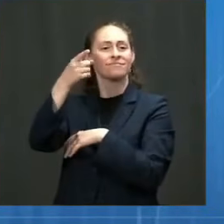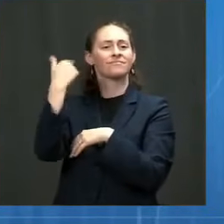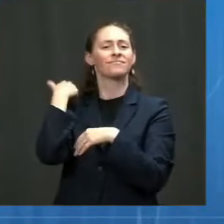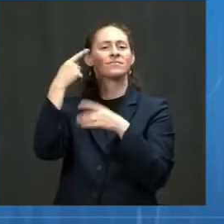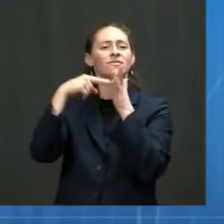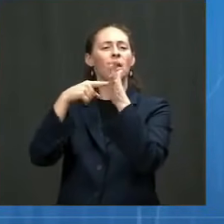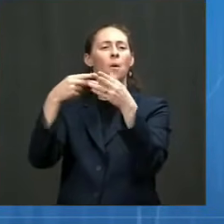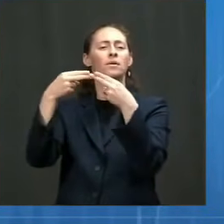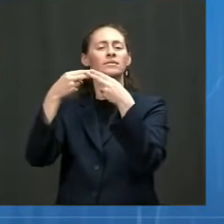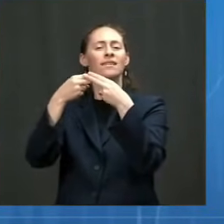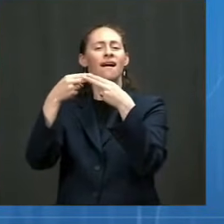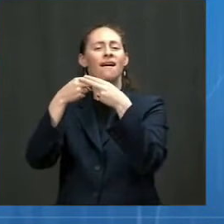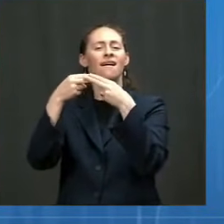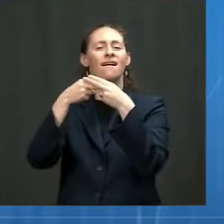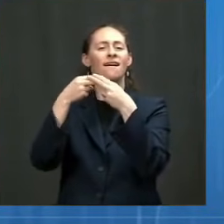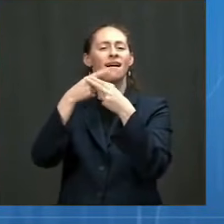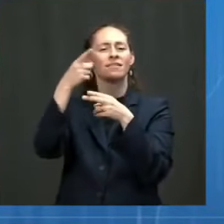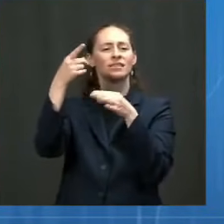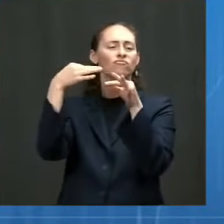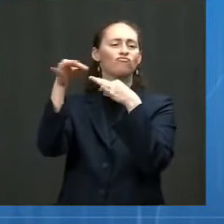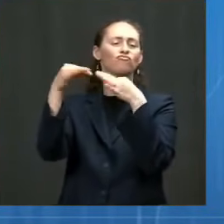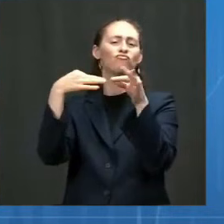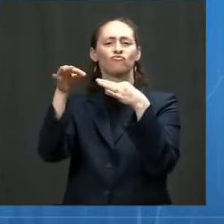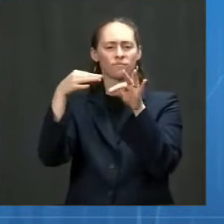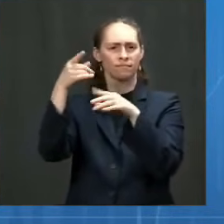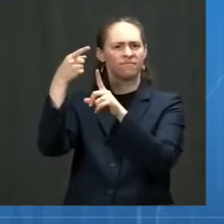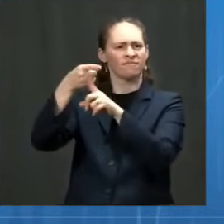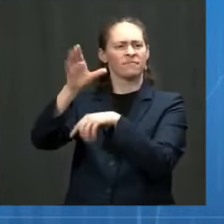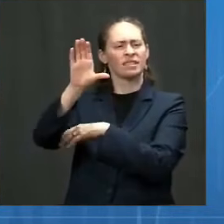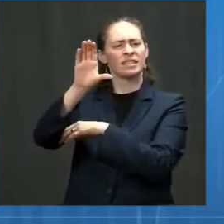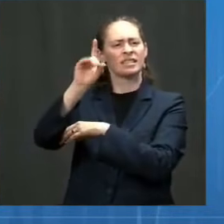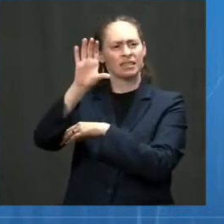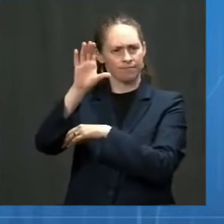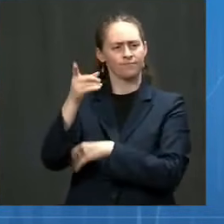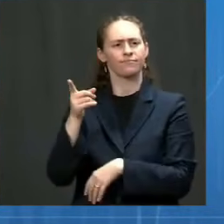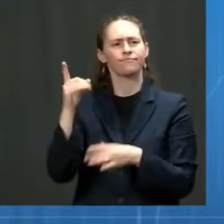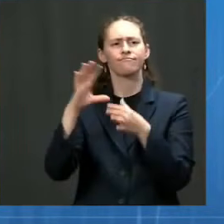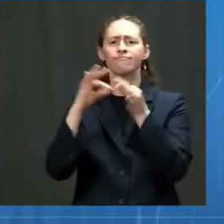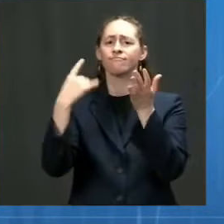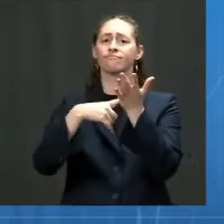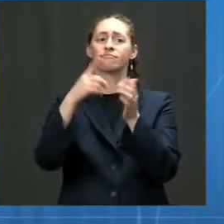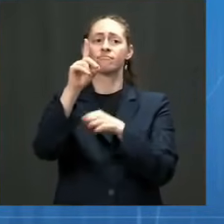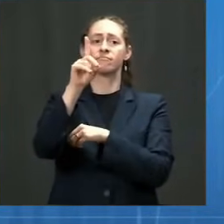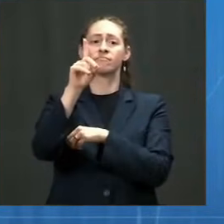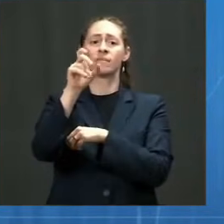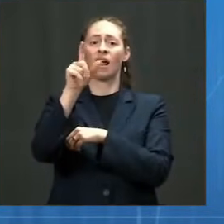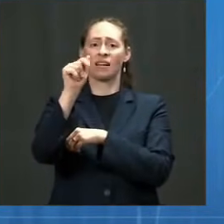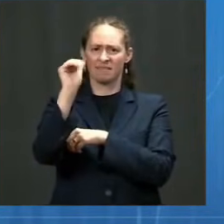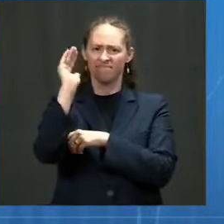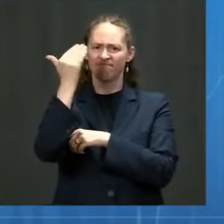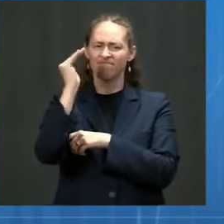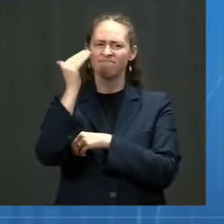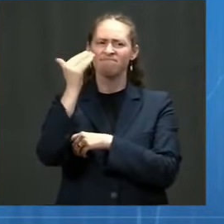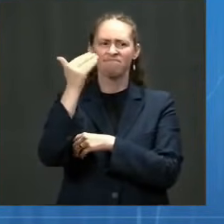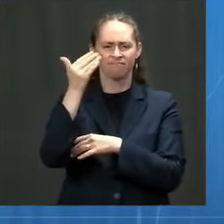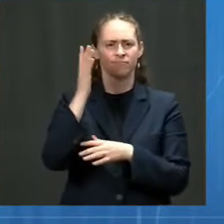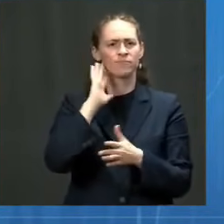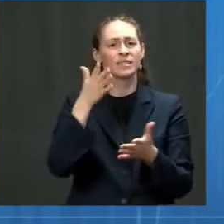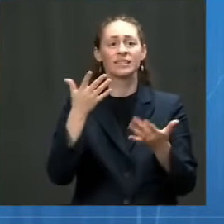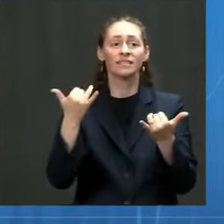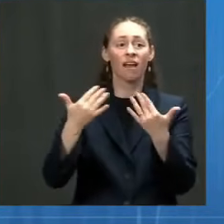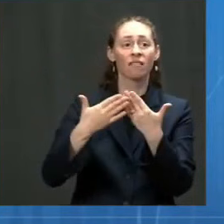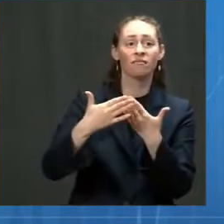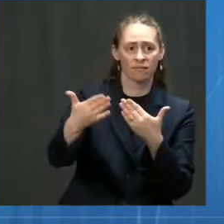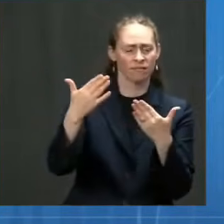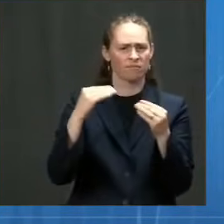the CDC noted that Delta may cause more severe disease than older strains and cited some evidence from other